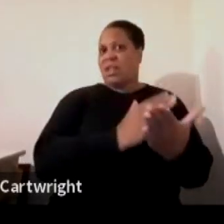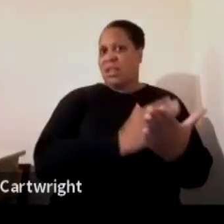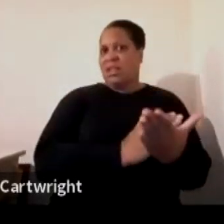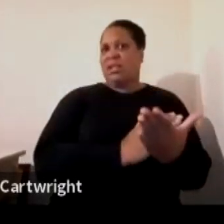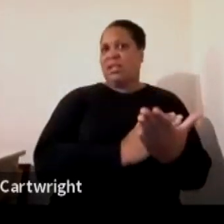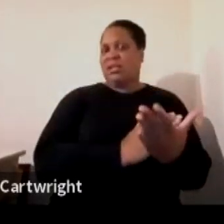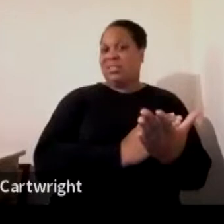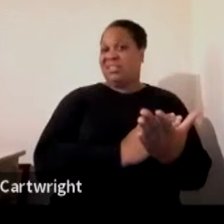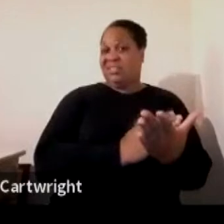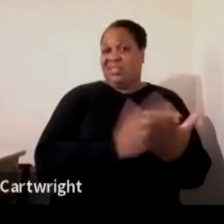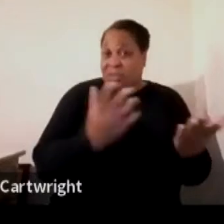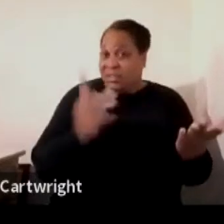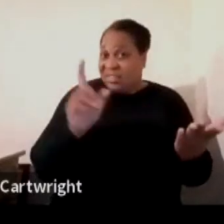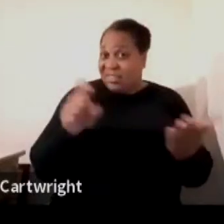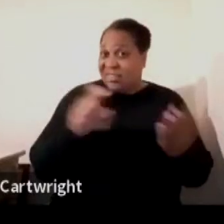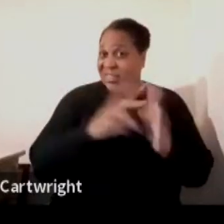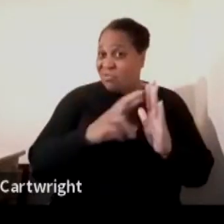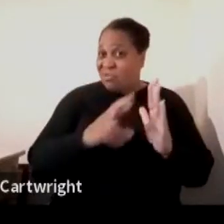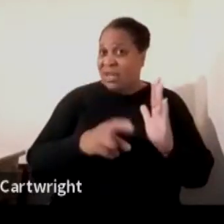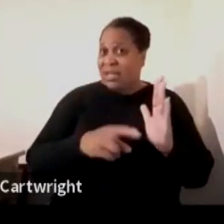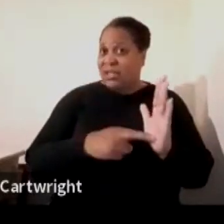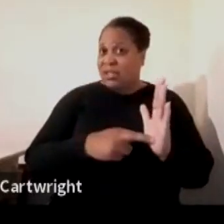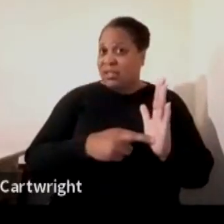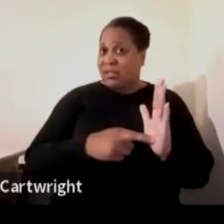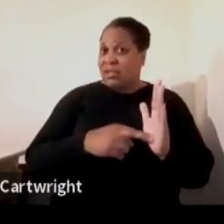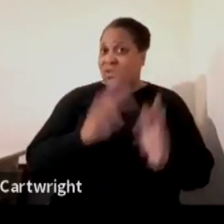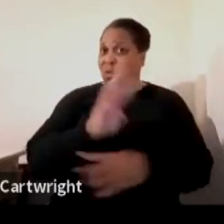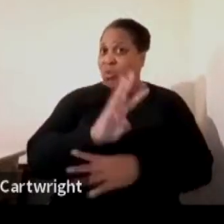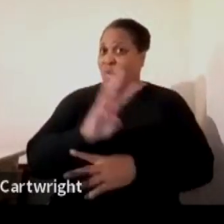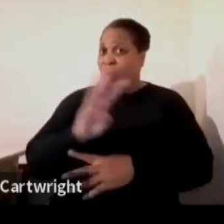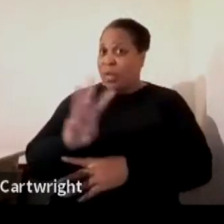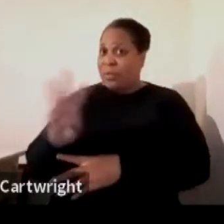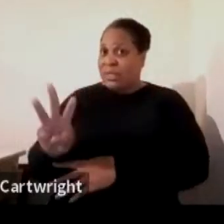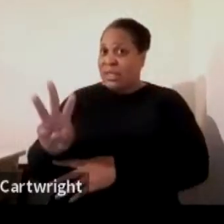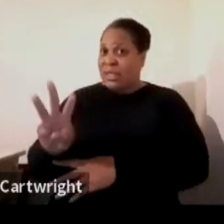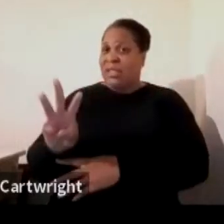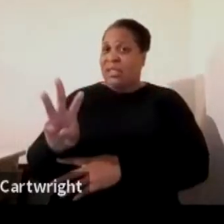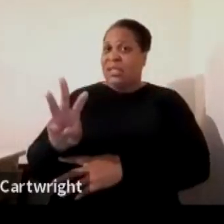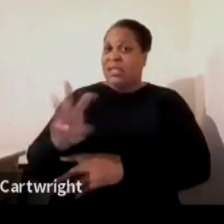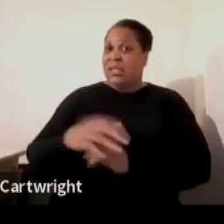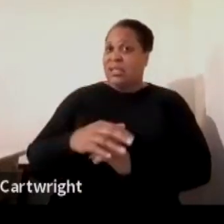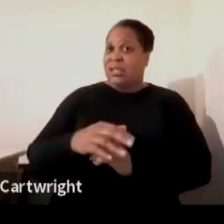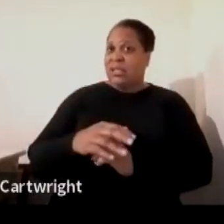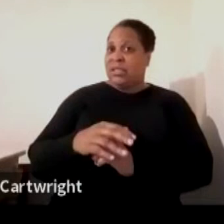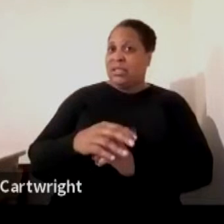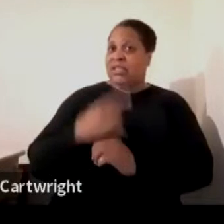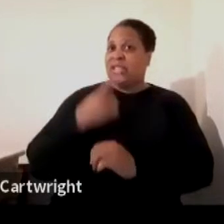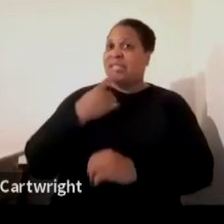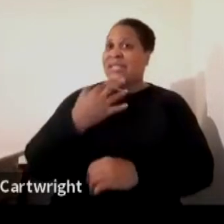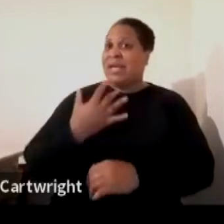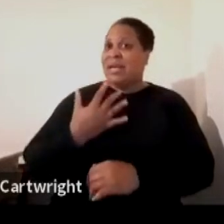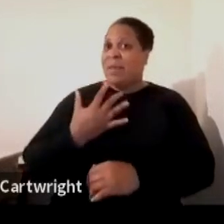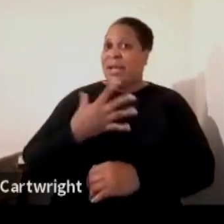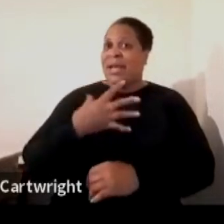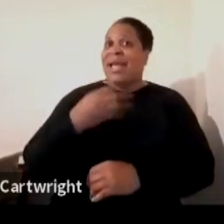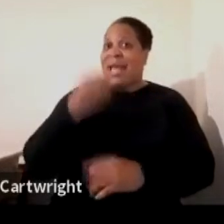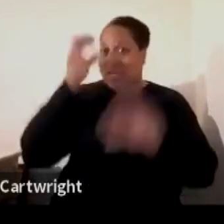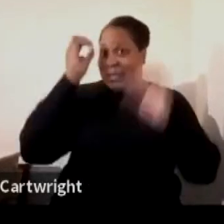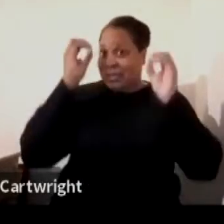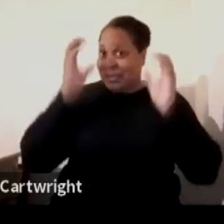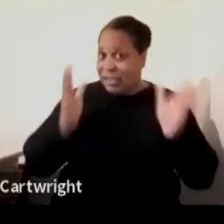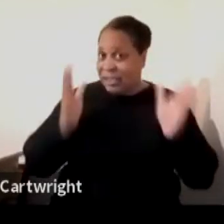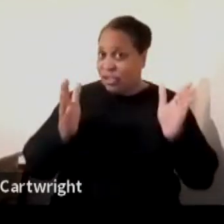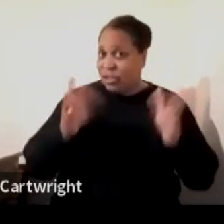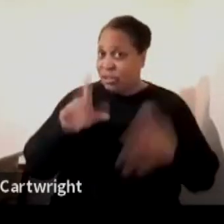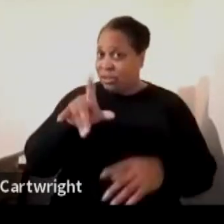she need to register on the website? She's a diabetic and a teacher. Okay, so